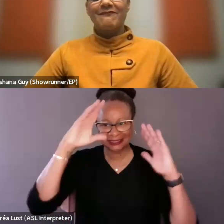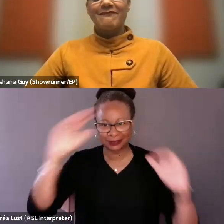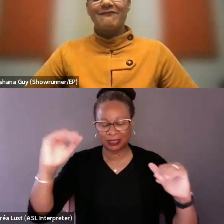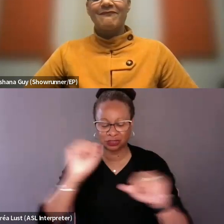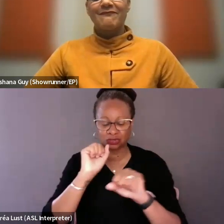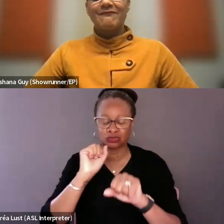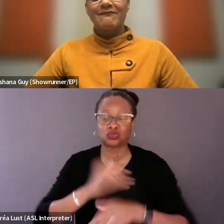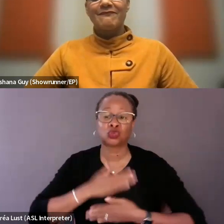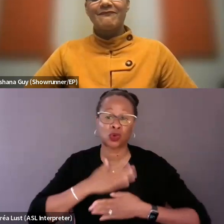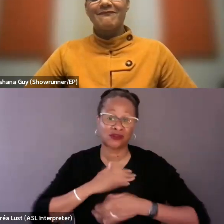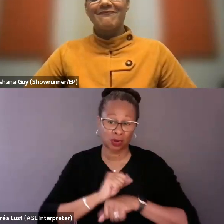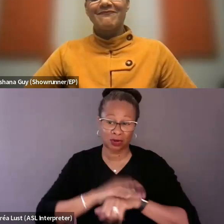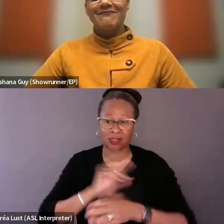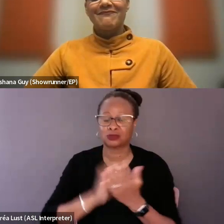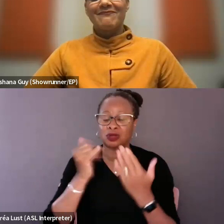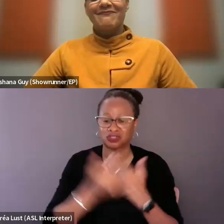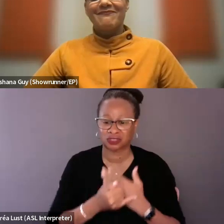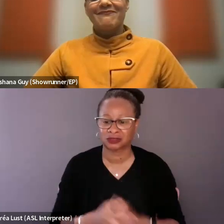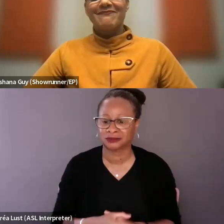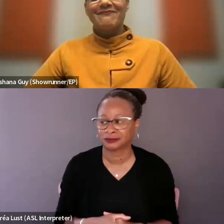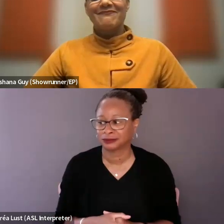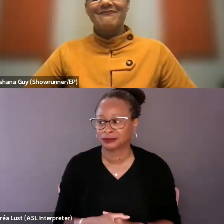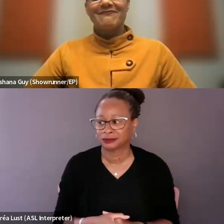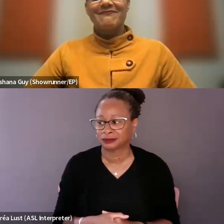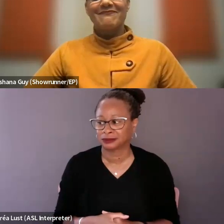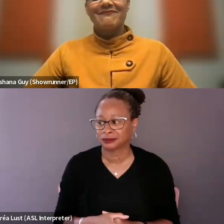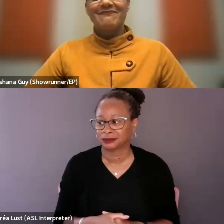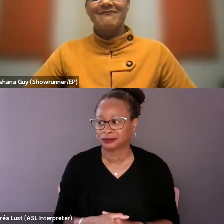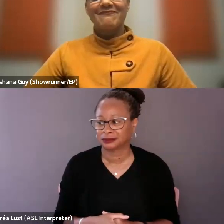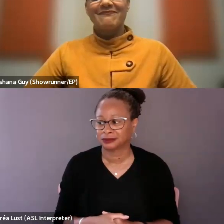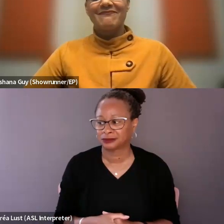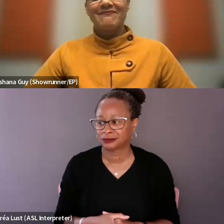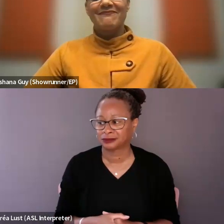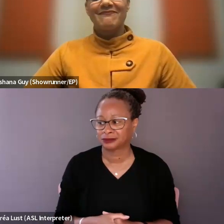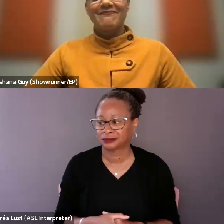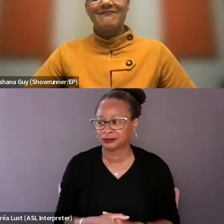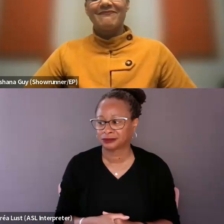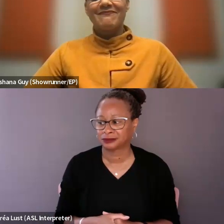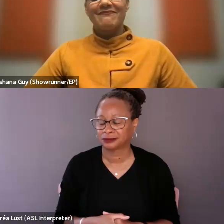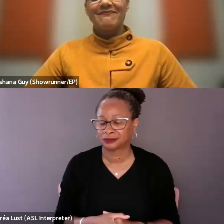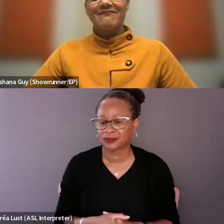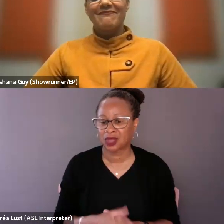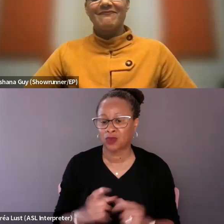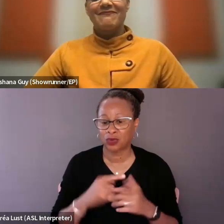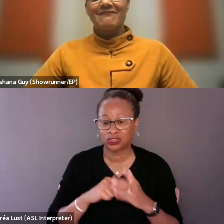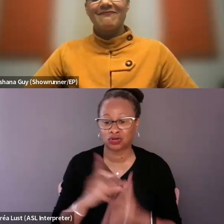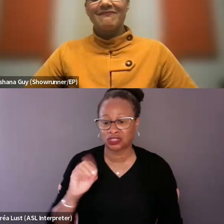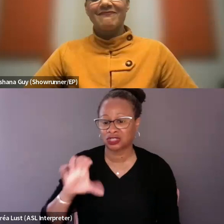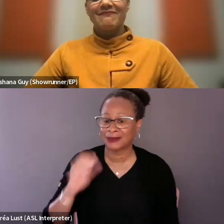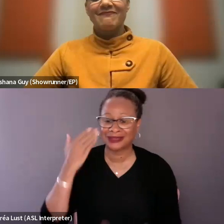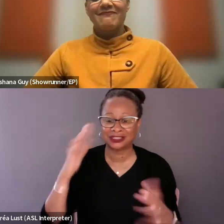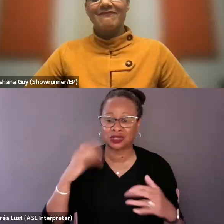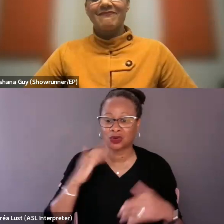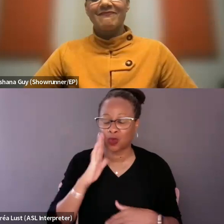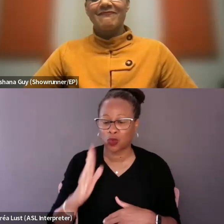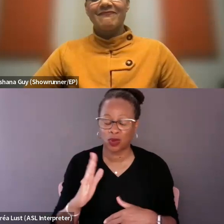on this project, because I didn't, when we initially decided to turn this to a documentary, I didn't know that we were going to spend so much time delving